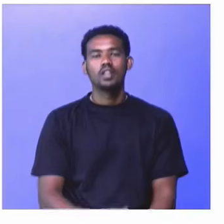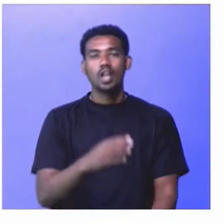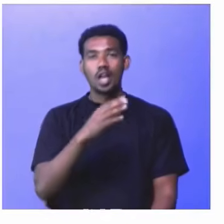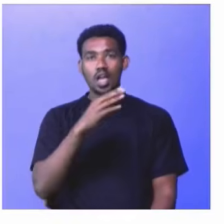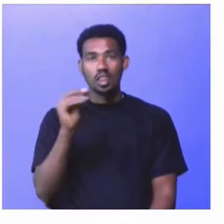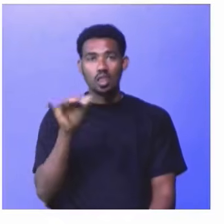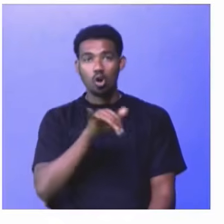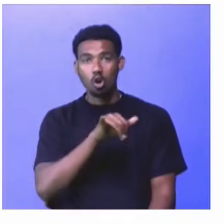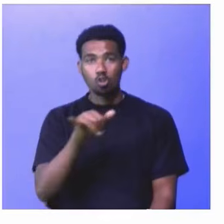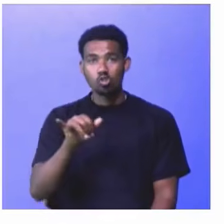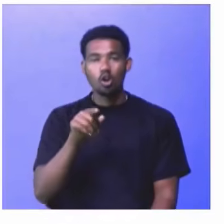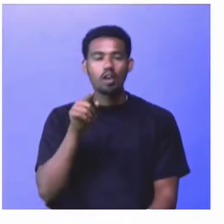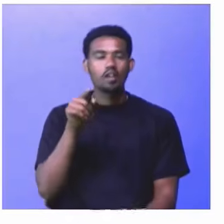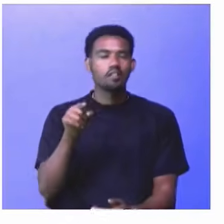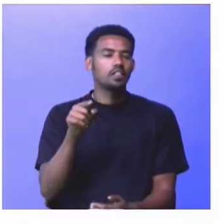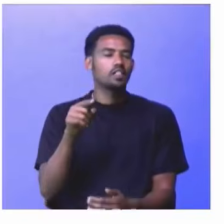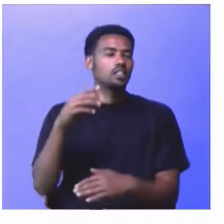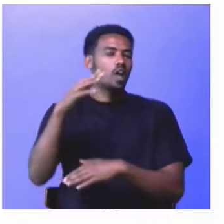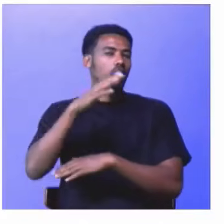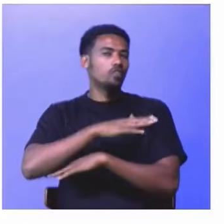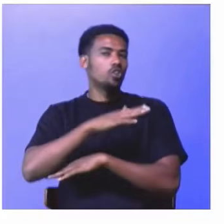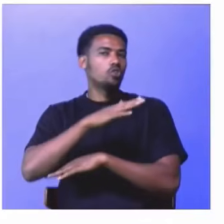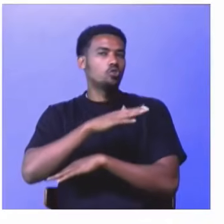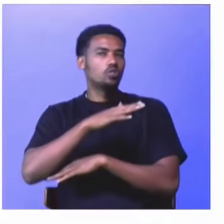So, if it is afternoon,